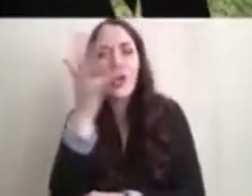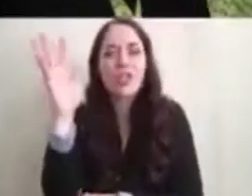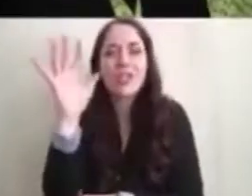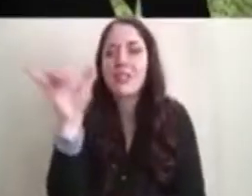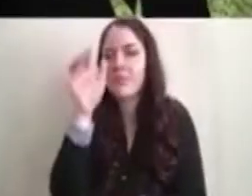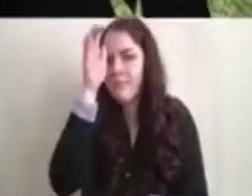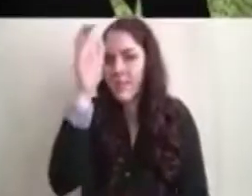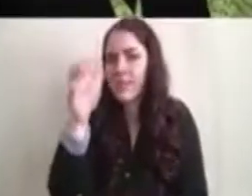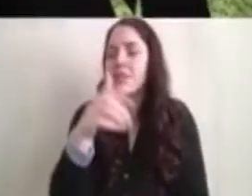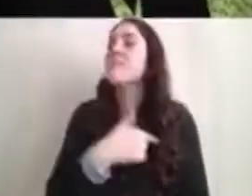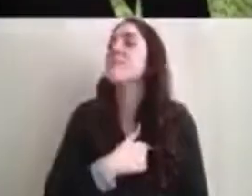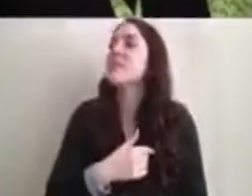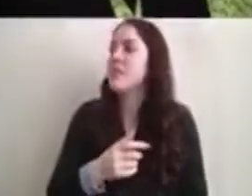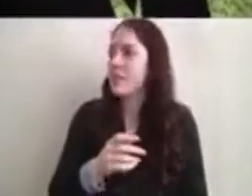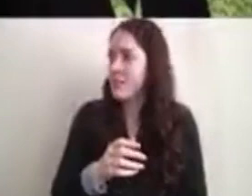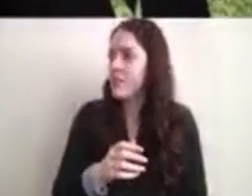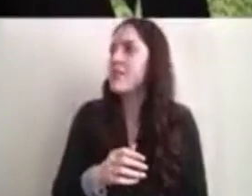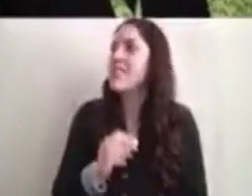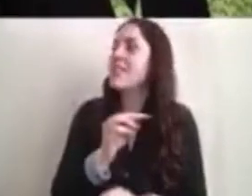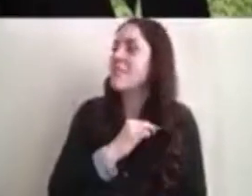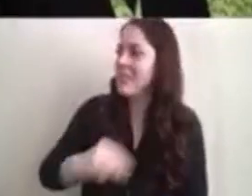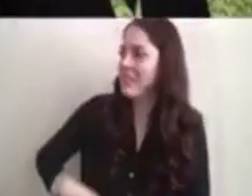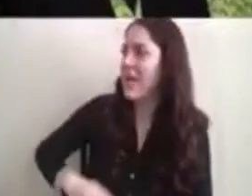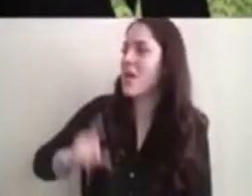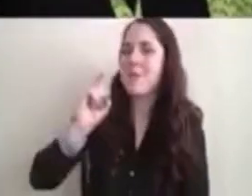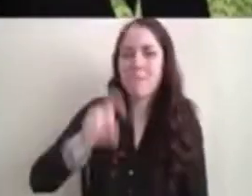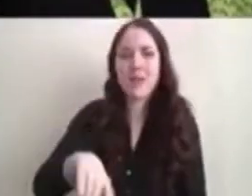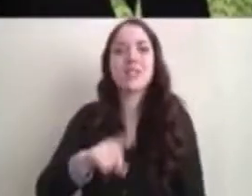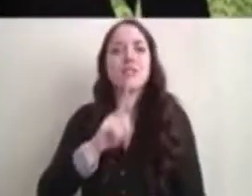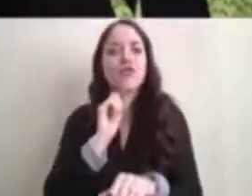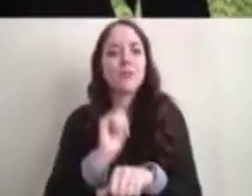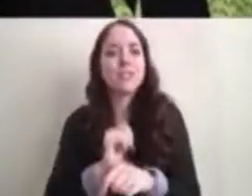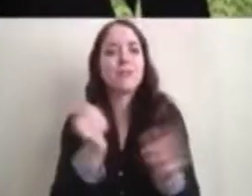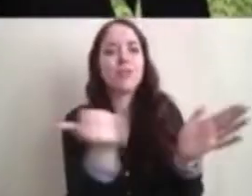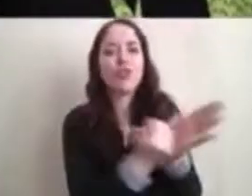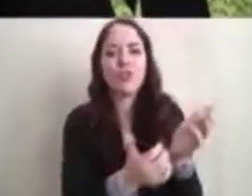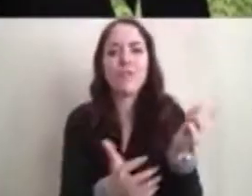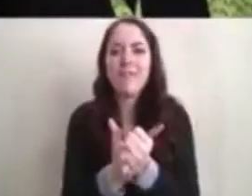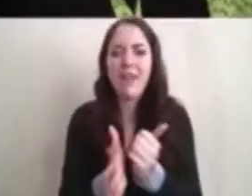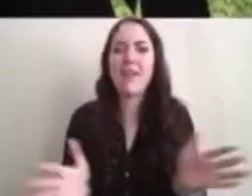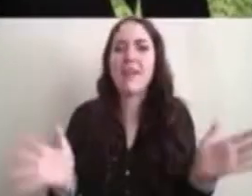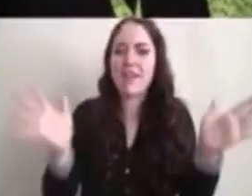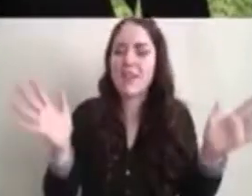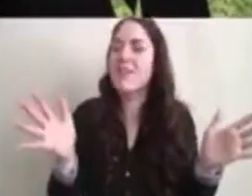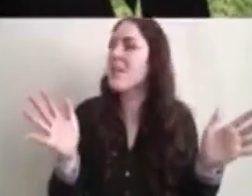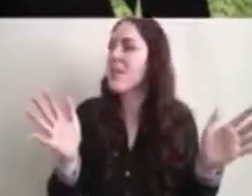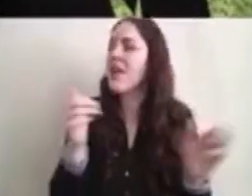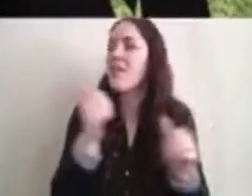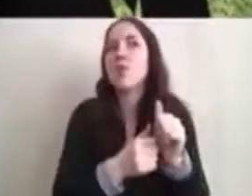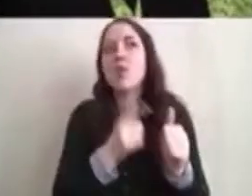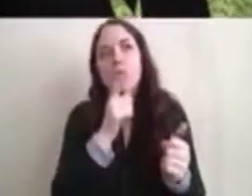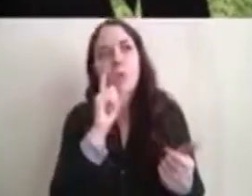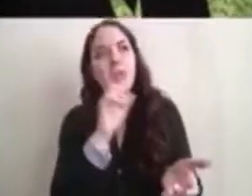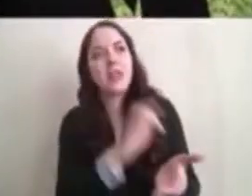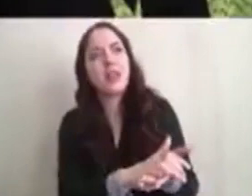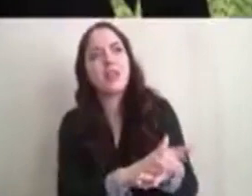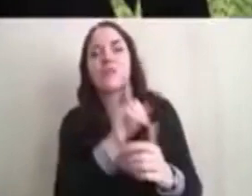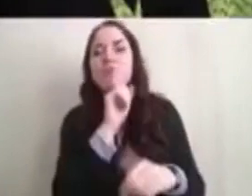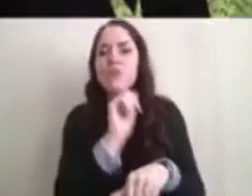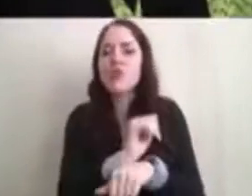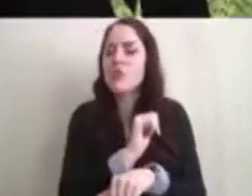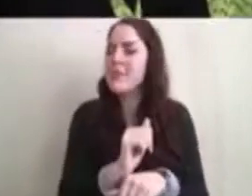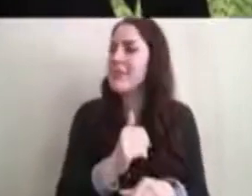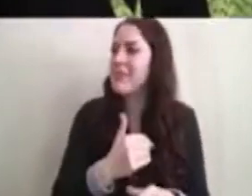loved this world as to give the only begotten one, that whoever believes may not die, but have